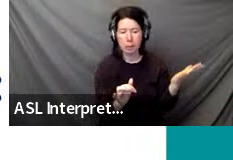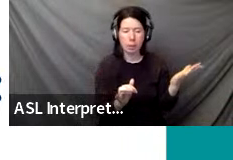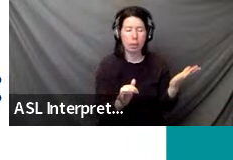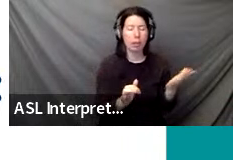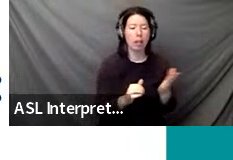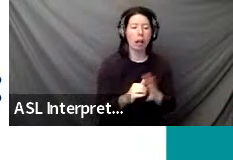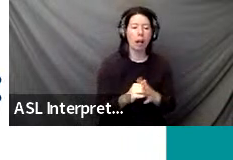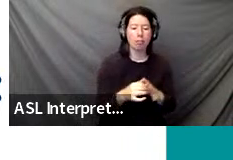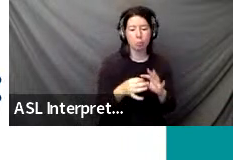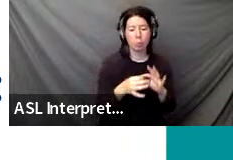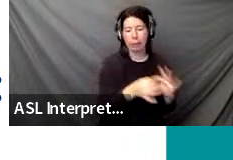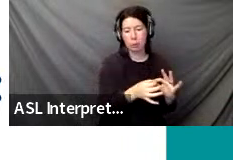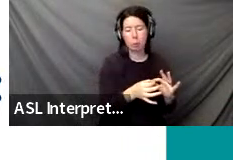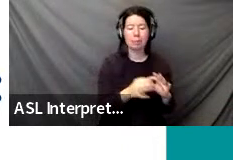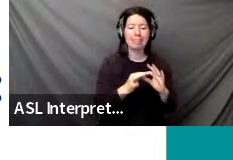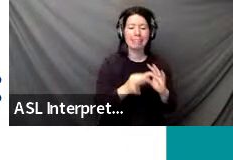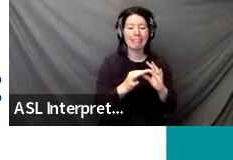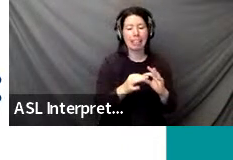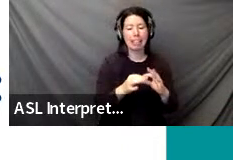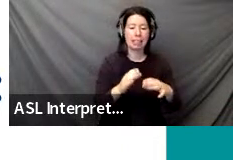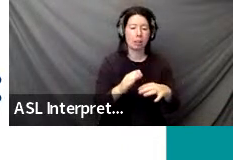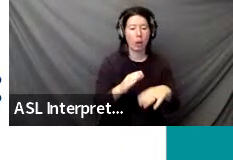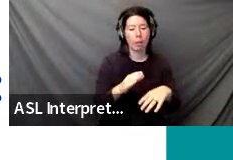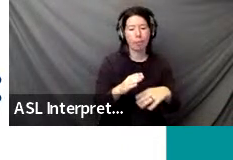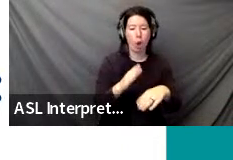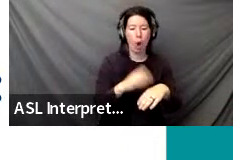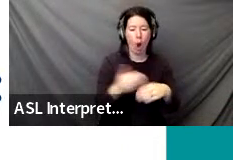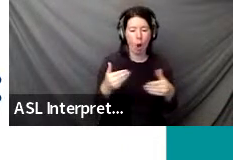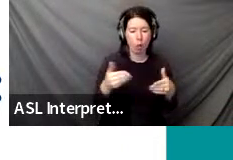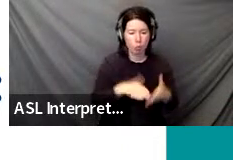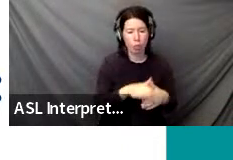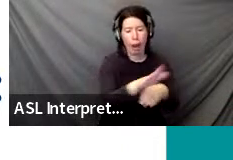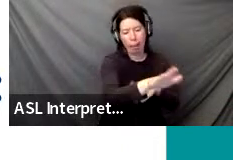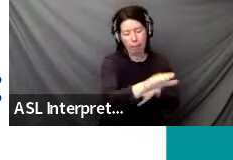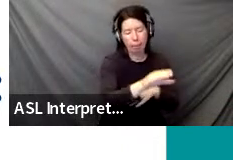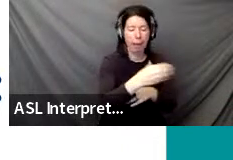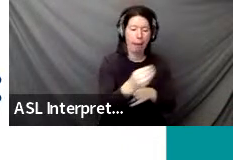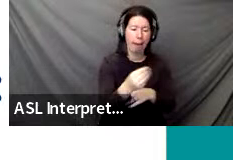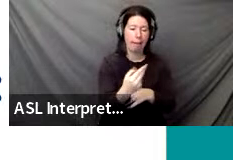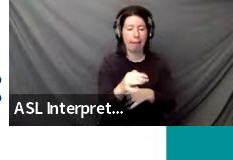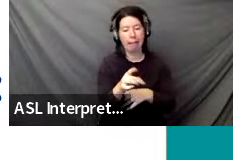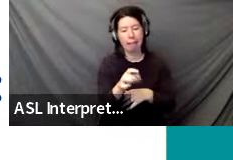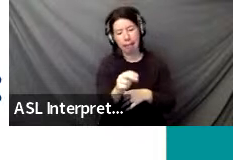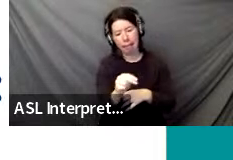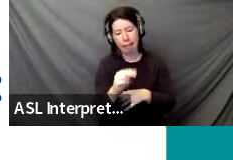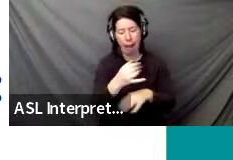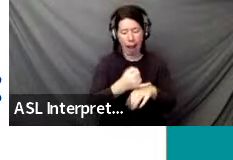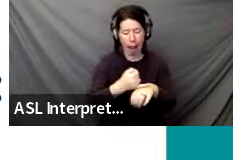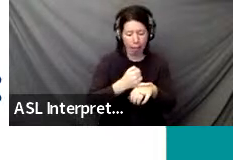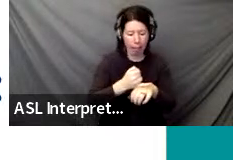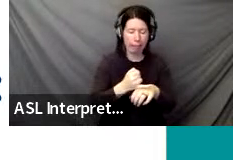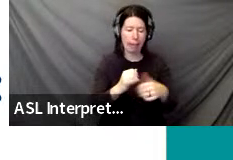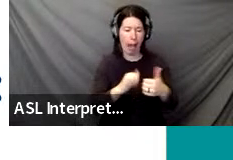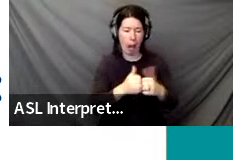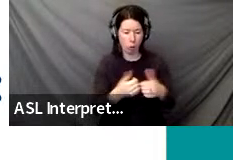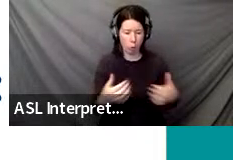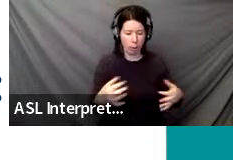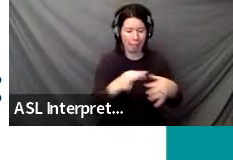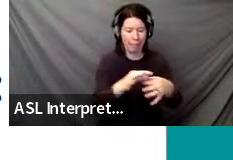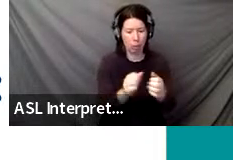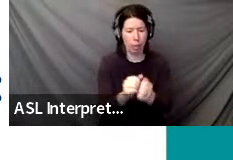With connections to some of the ramps and how Hayden Island interchange, kind of coordinates and connect with Marine